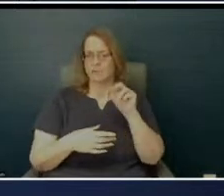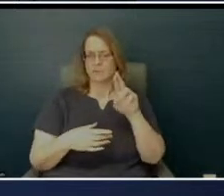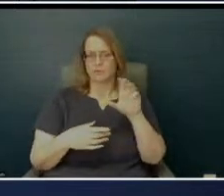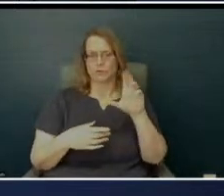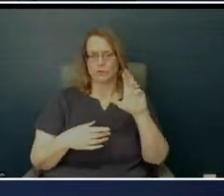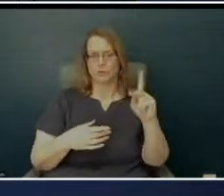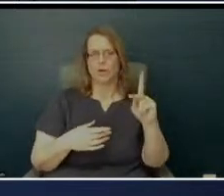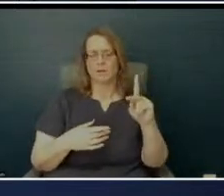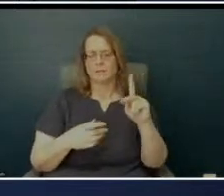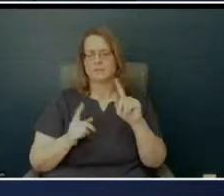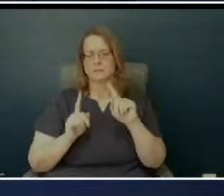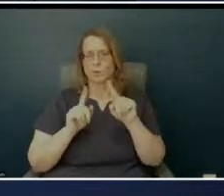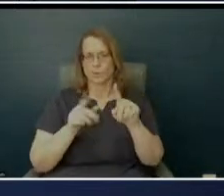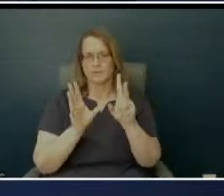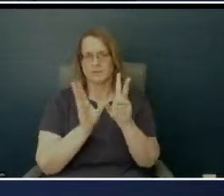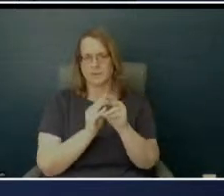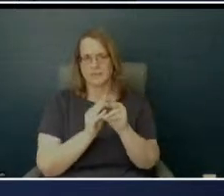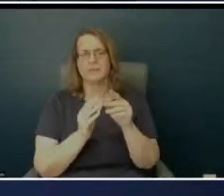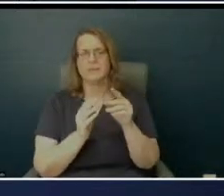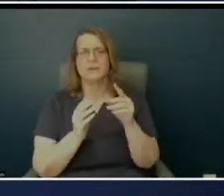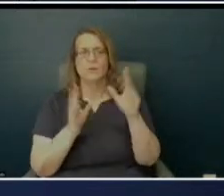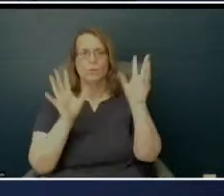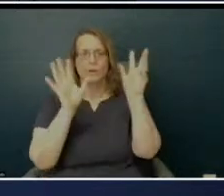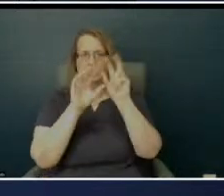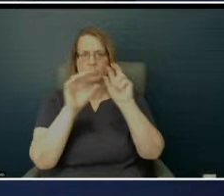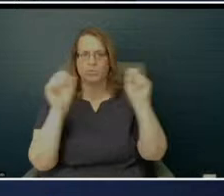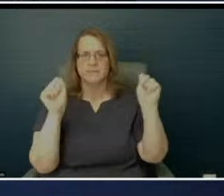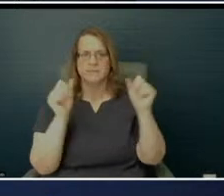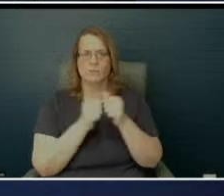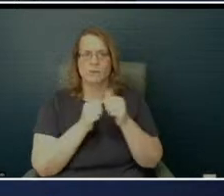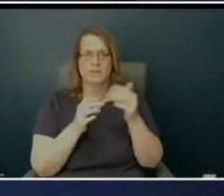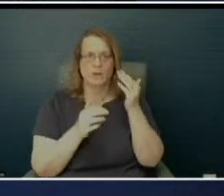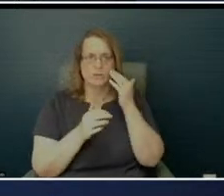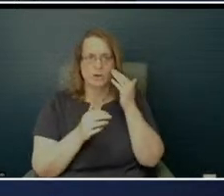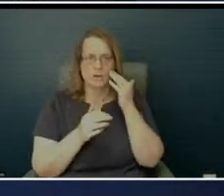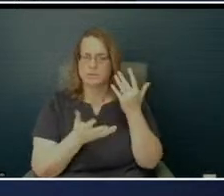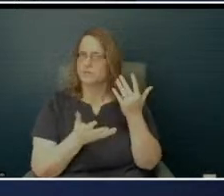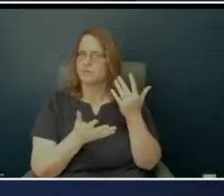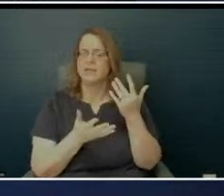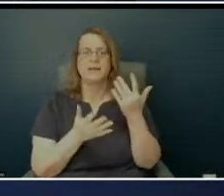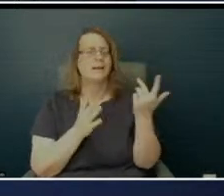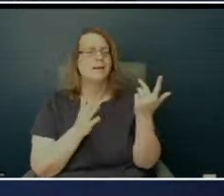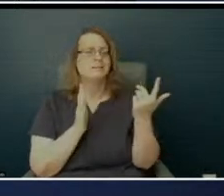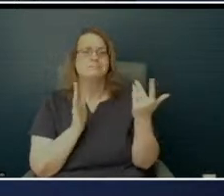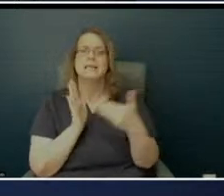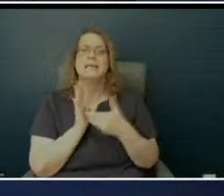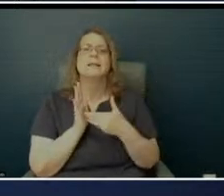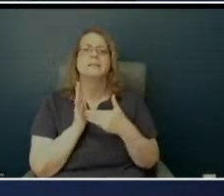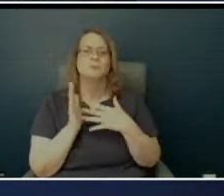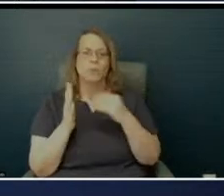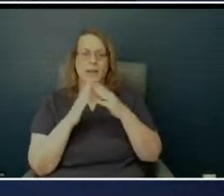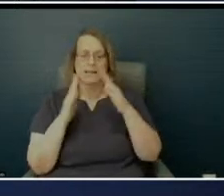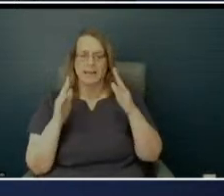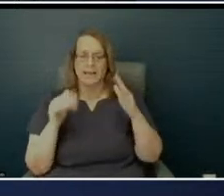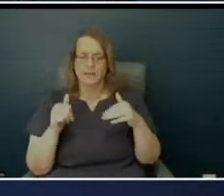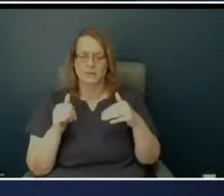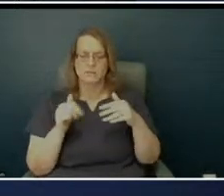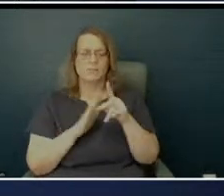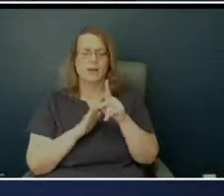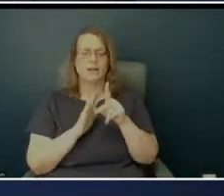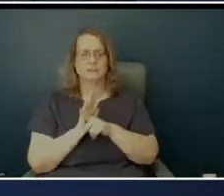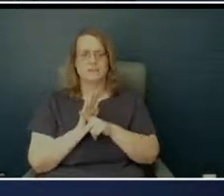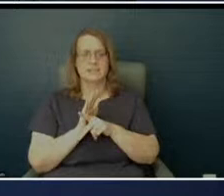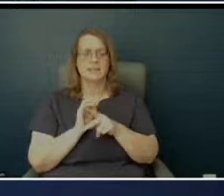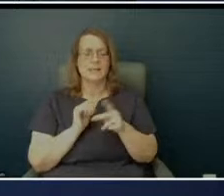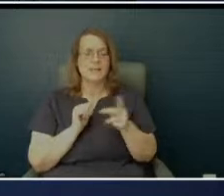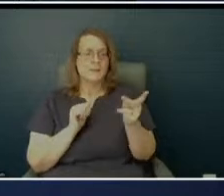his knowledge, which was strictly against White House policy. Mr. Cipollone and Mr. Philbin, like Mr. Rosen,